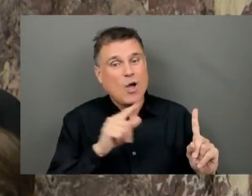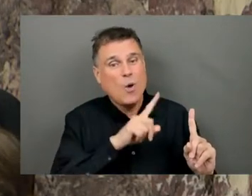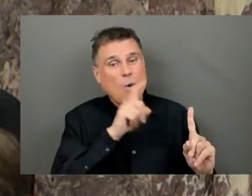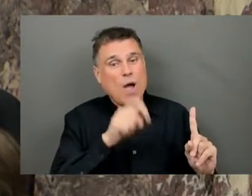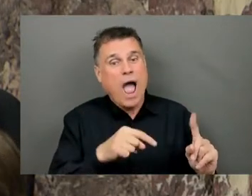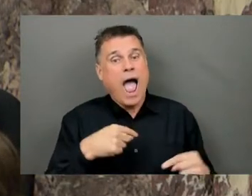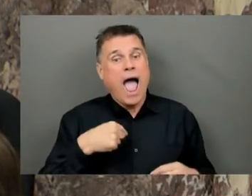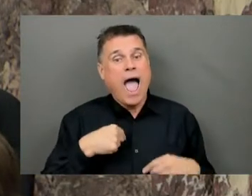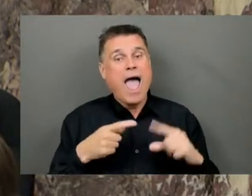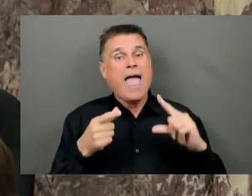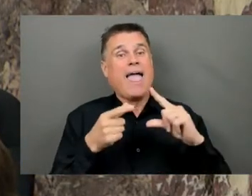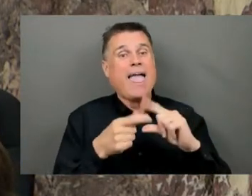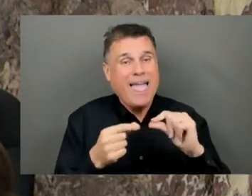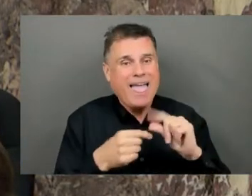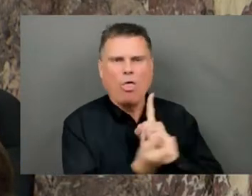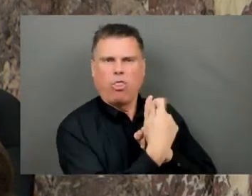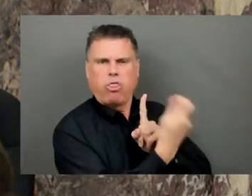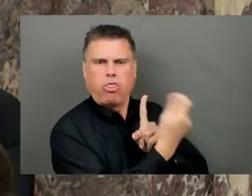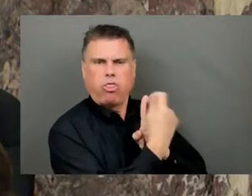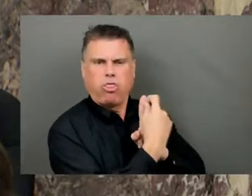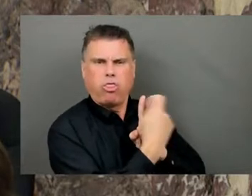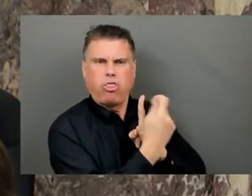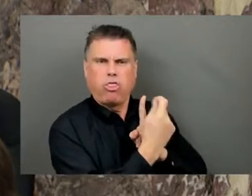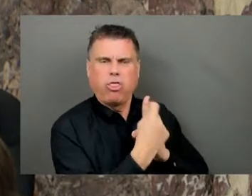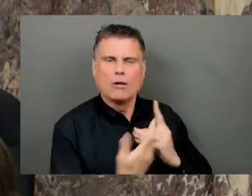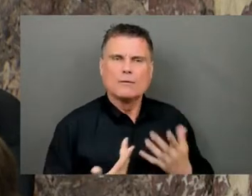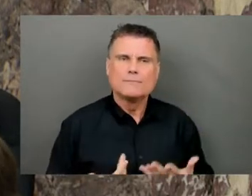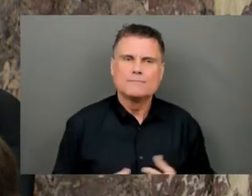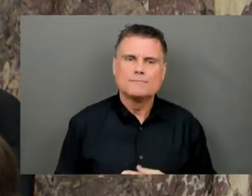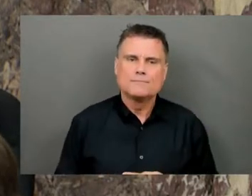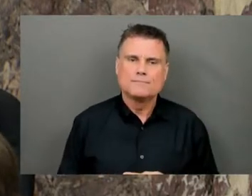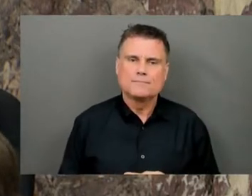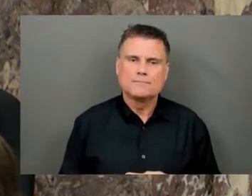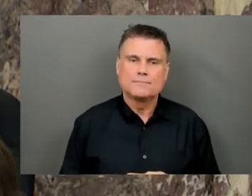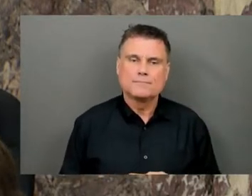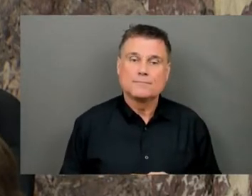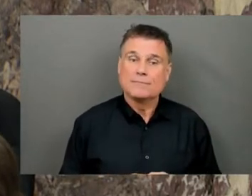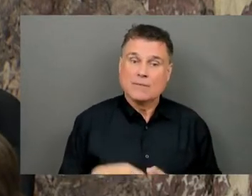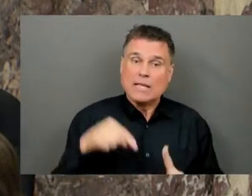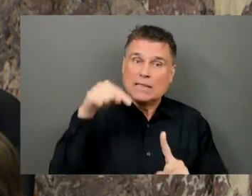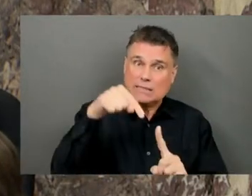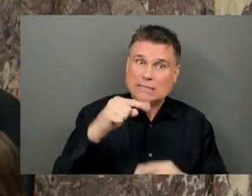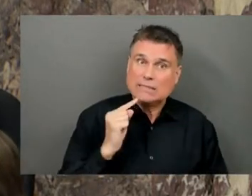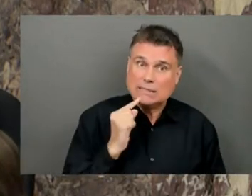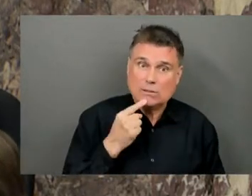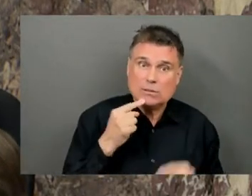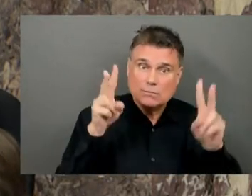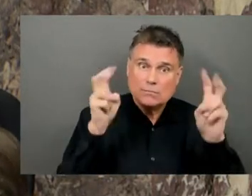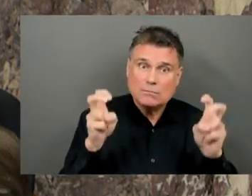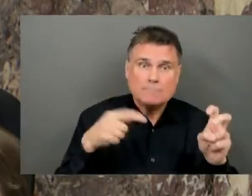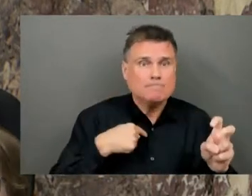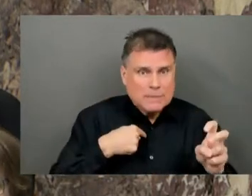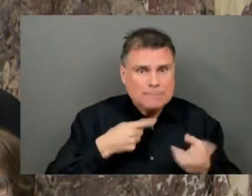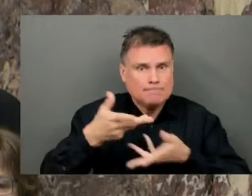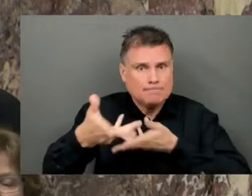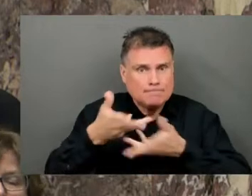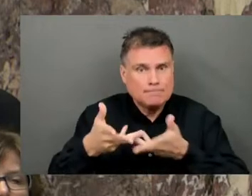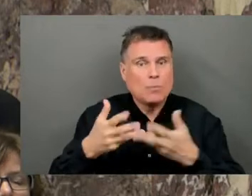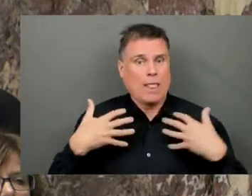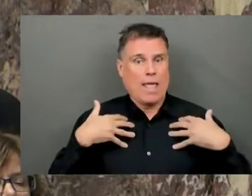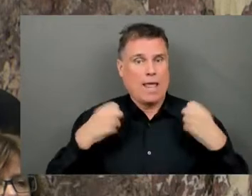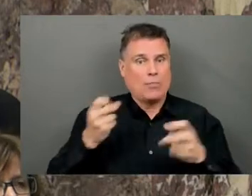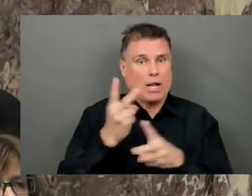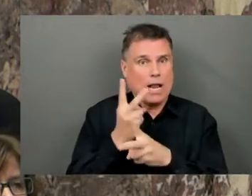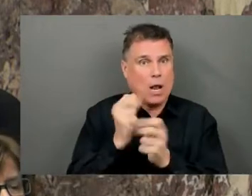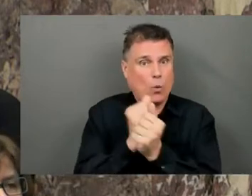very seriously because I meet with nurses and healthcare workers, and we work together on these issues. Weapons are not